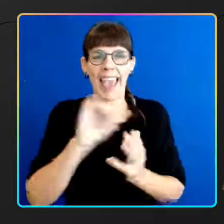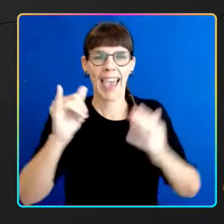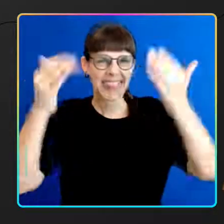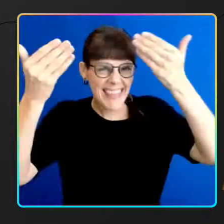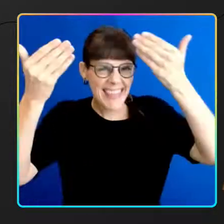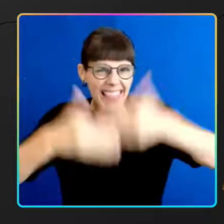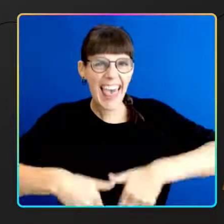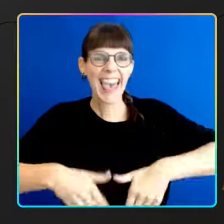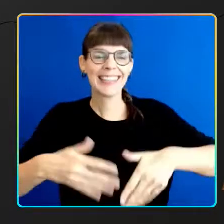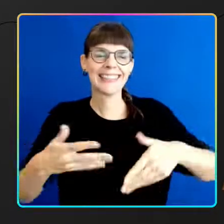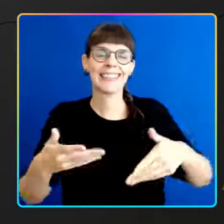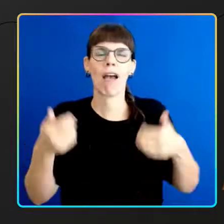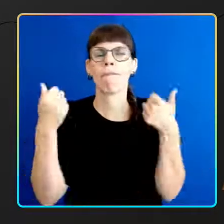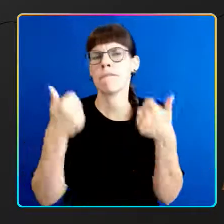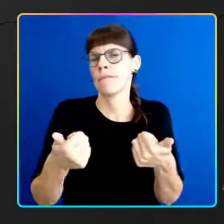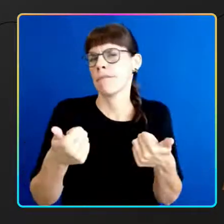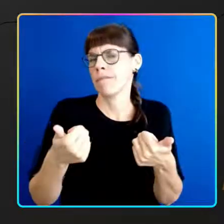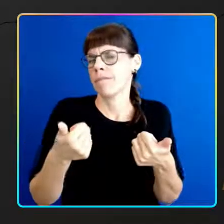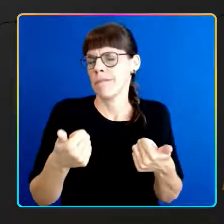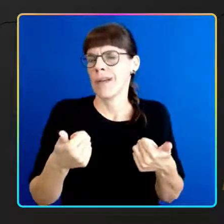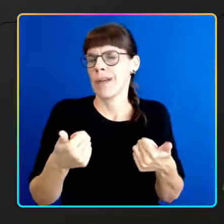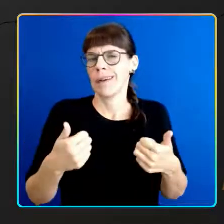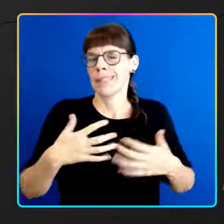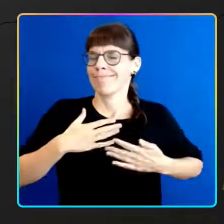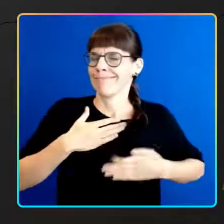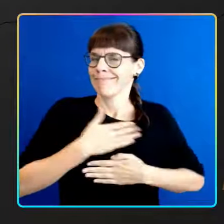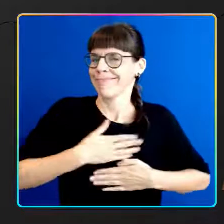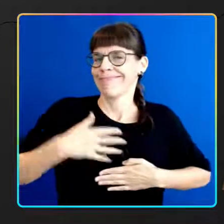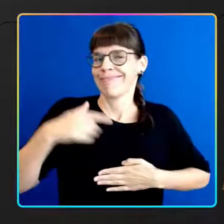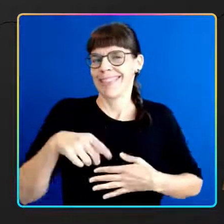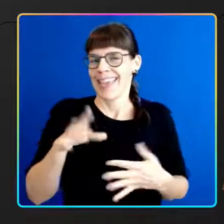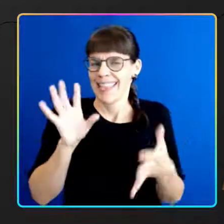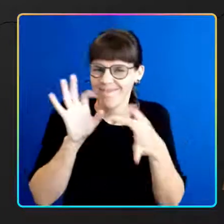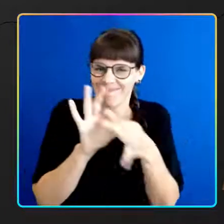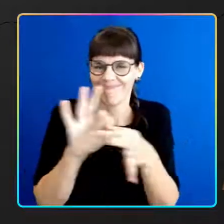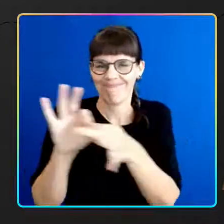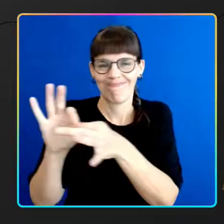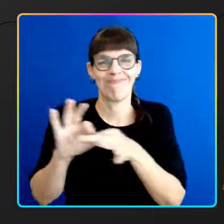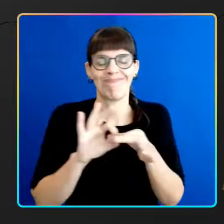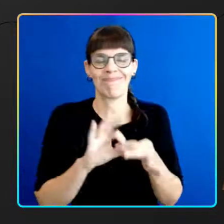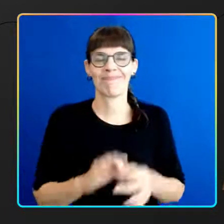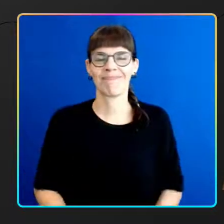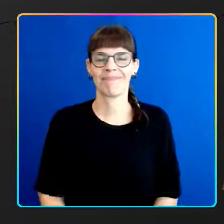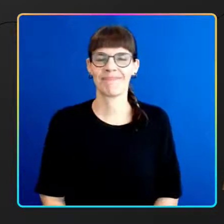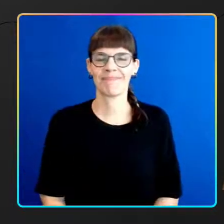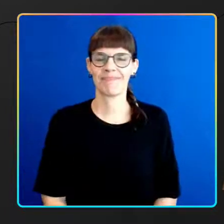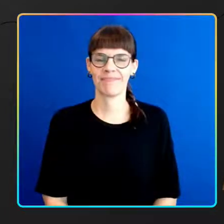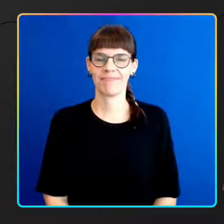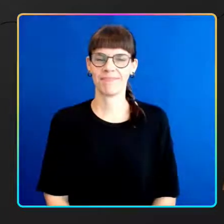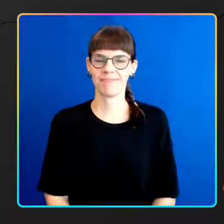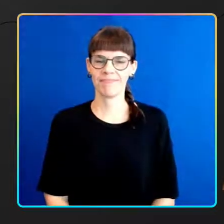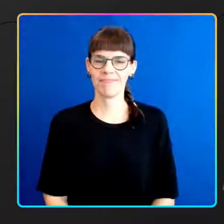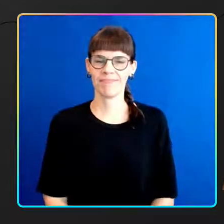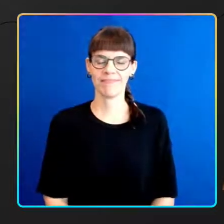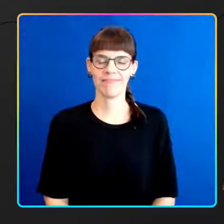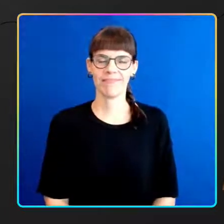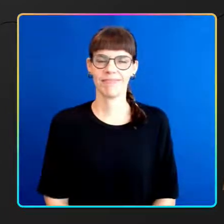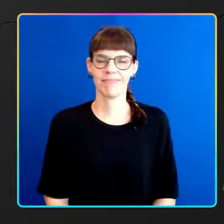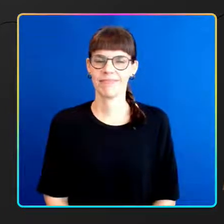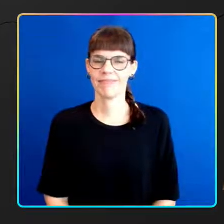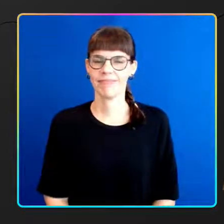was really cool. So we really enjoyed that. Nice. And what are you going to do this